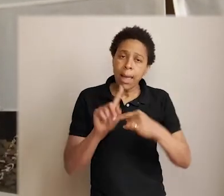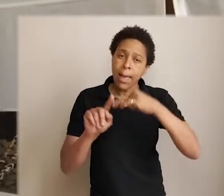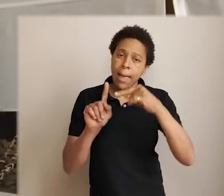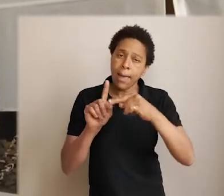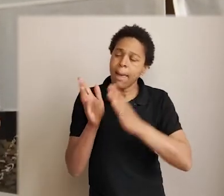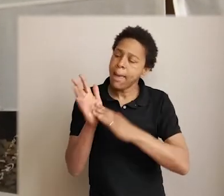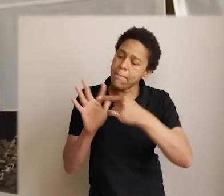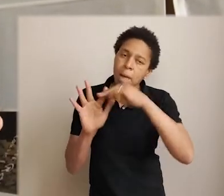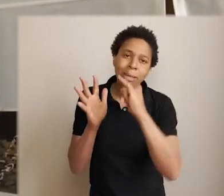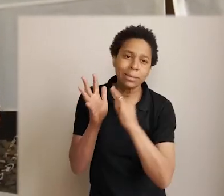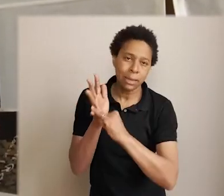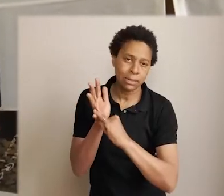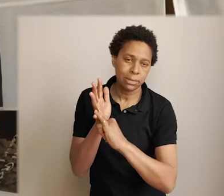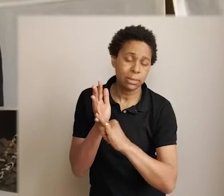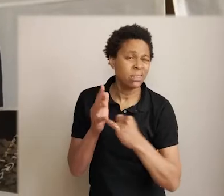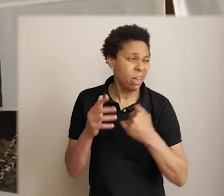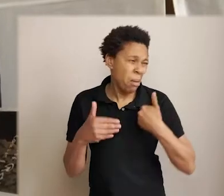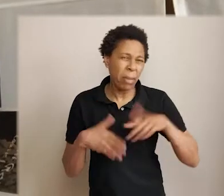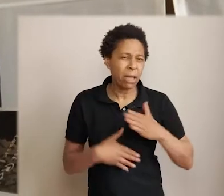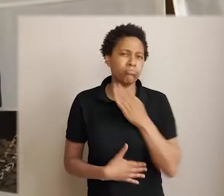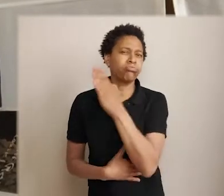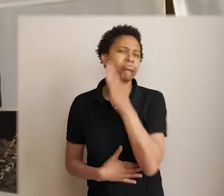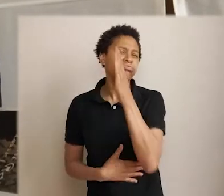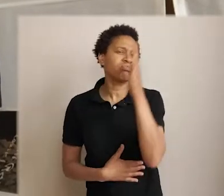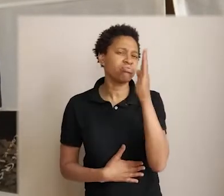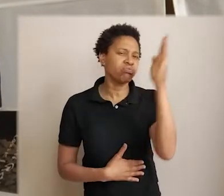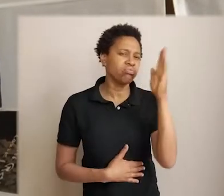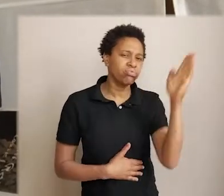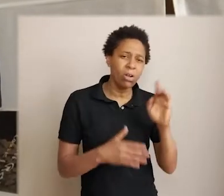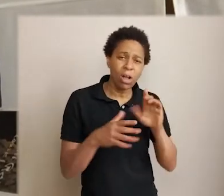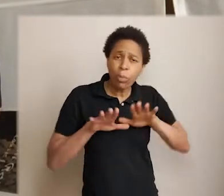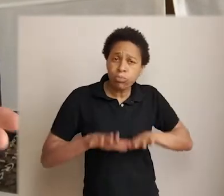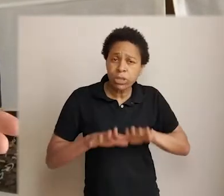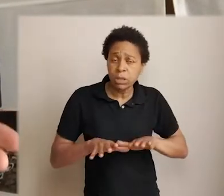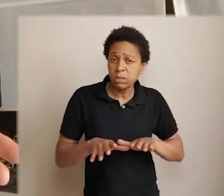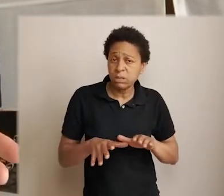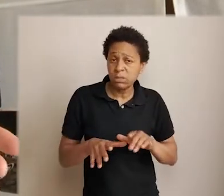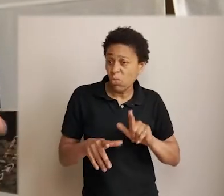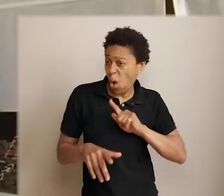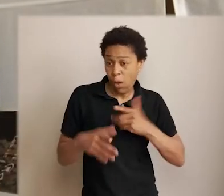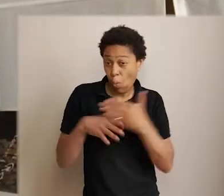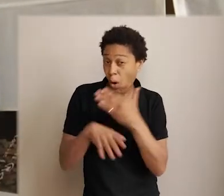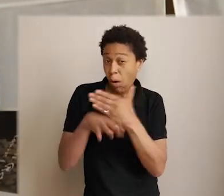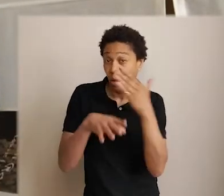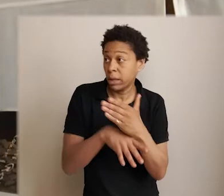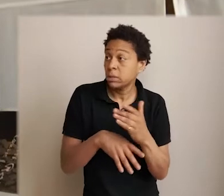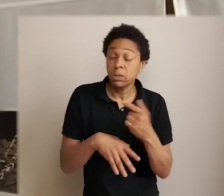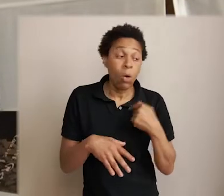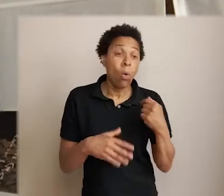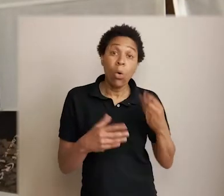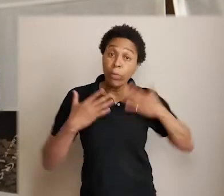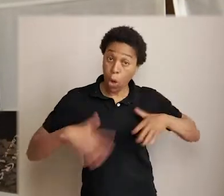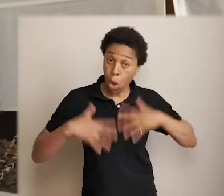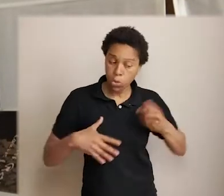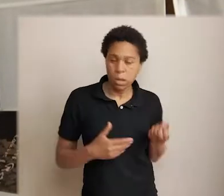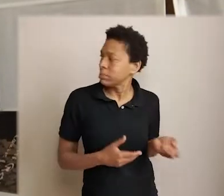And because I was travelling all around the country for jobs, I had a nice car, just deposited them in the boot. And when